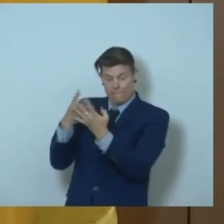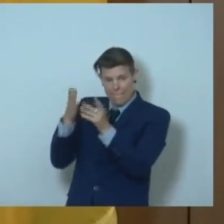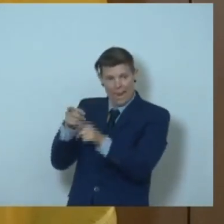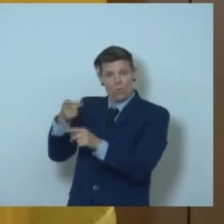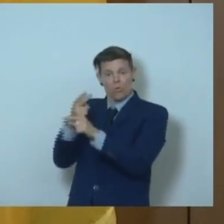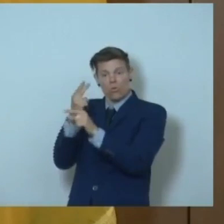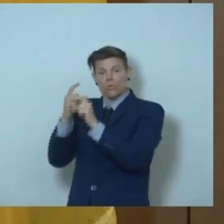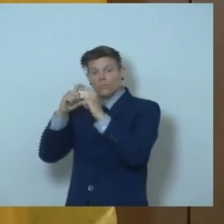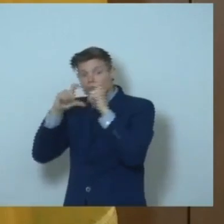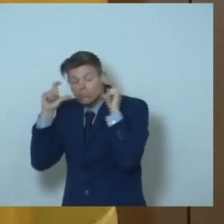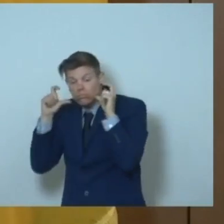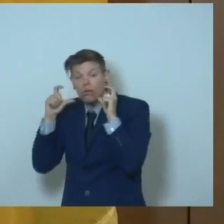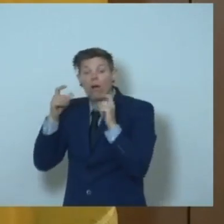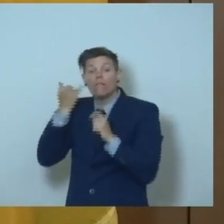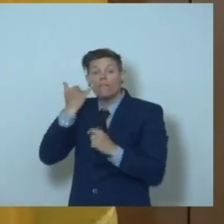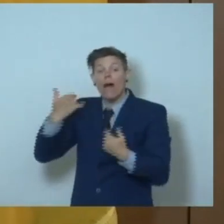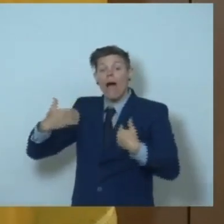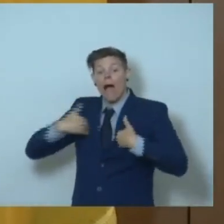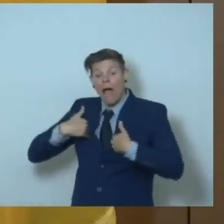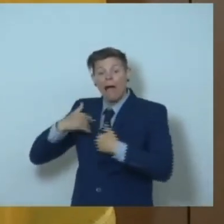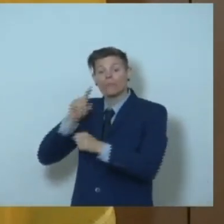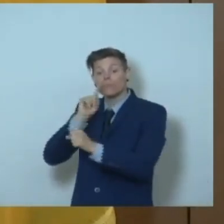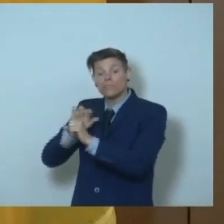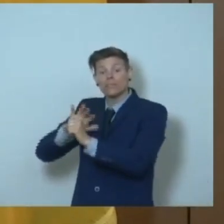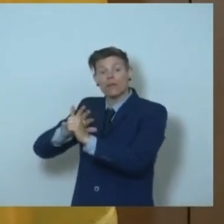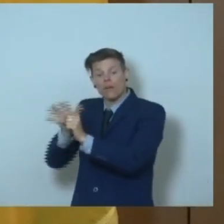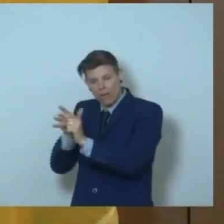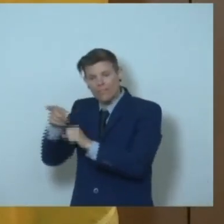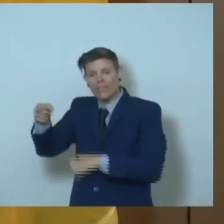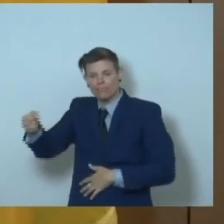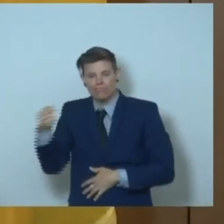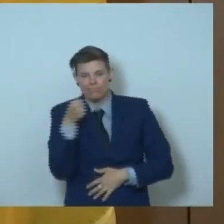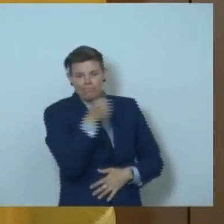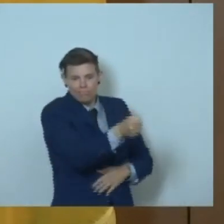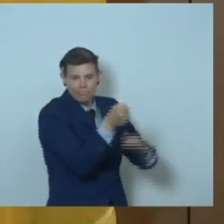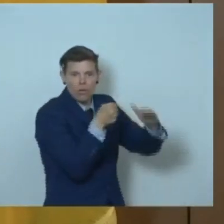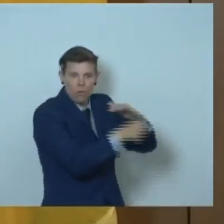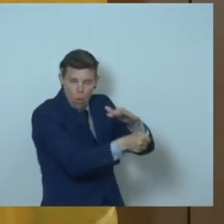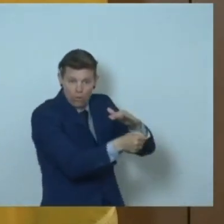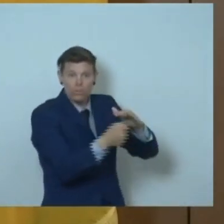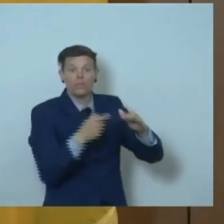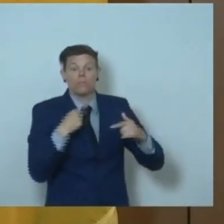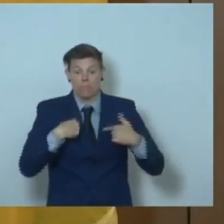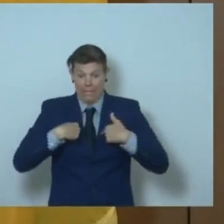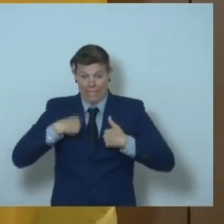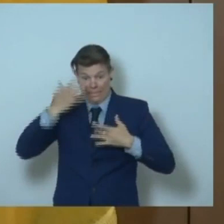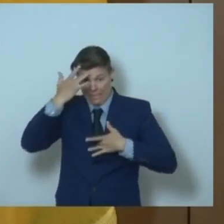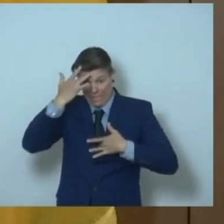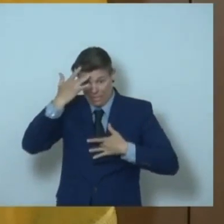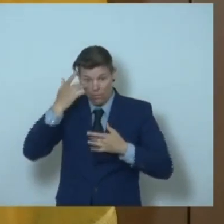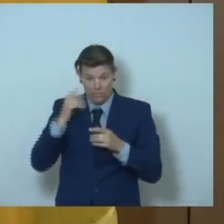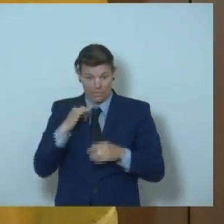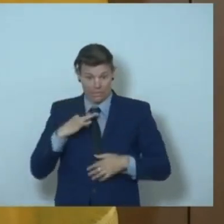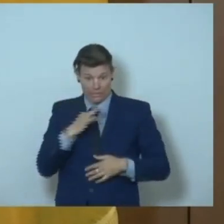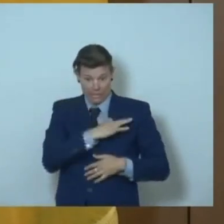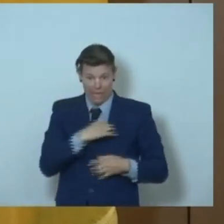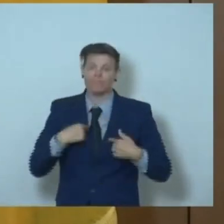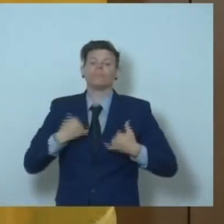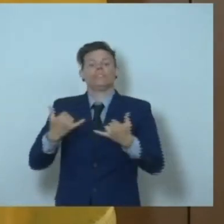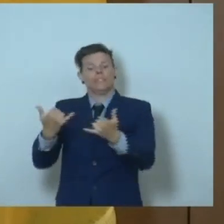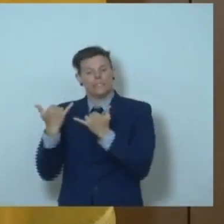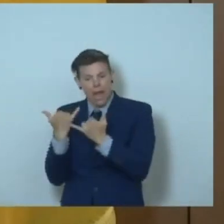inmate or a staff worker. You know, worker, they got to go home, they stay home. They're immediately isolated. So I want to be